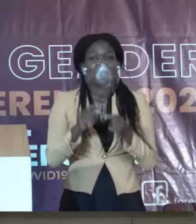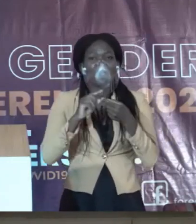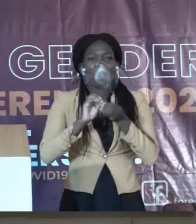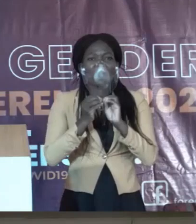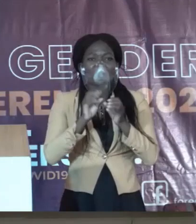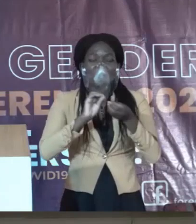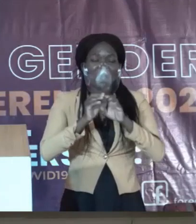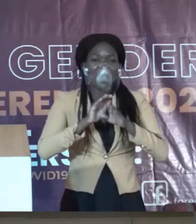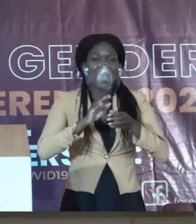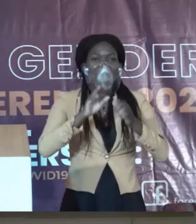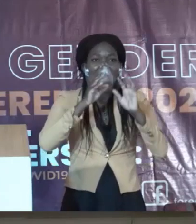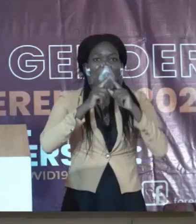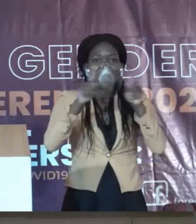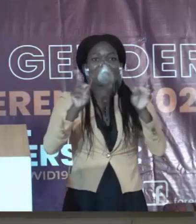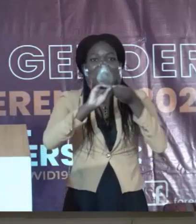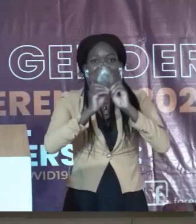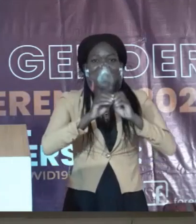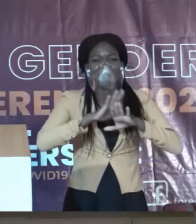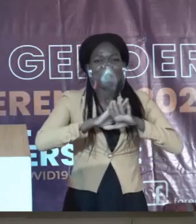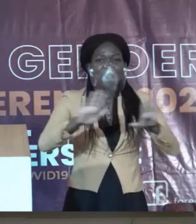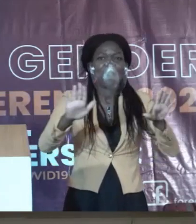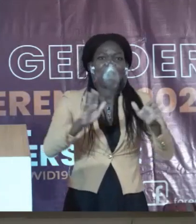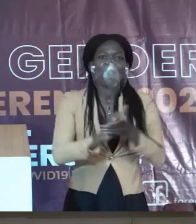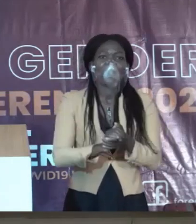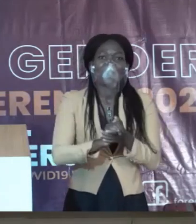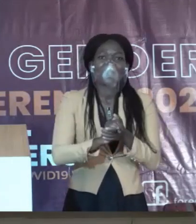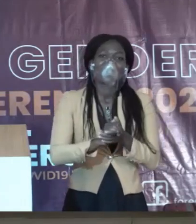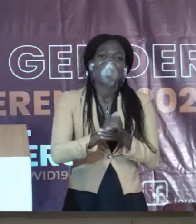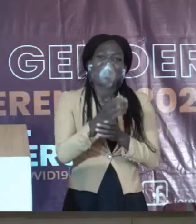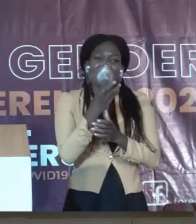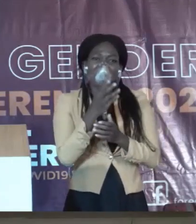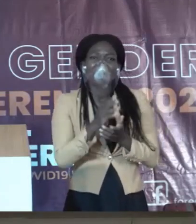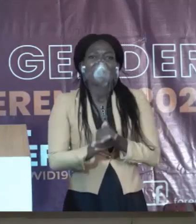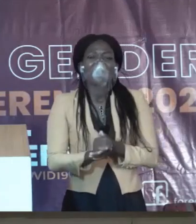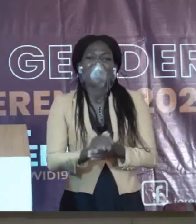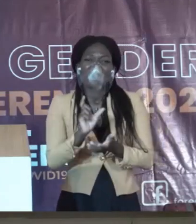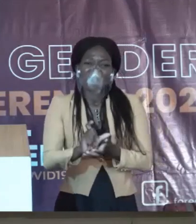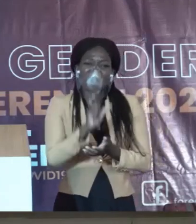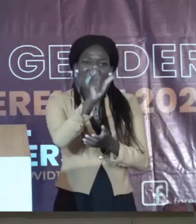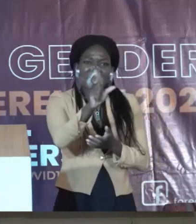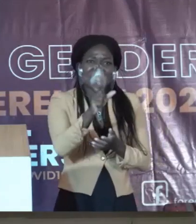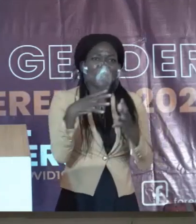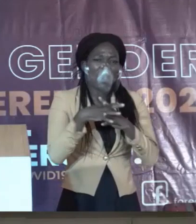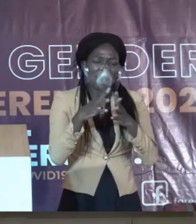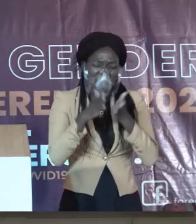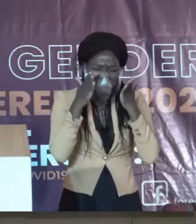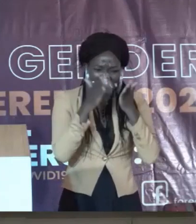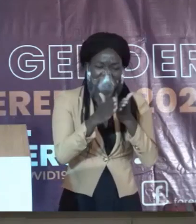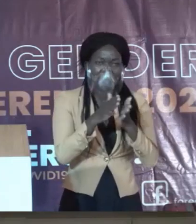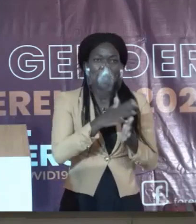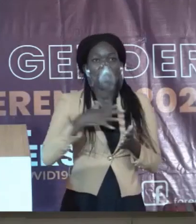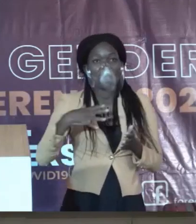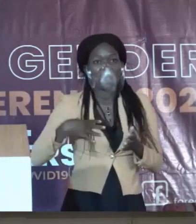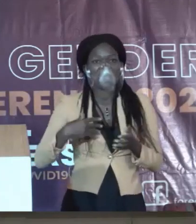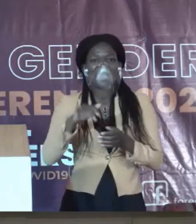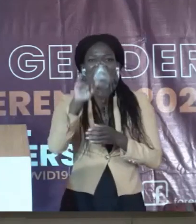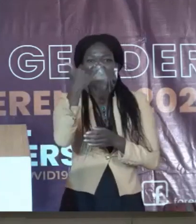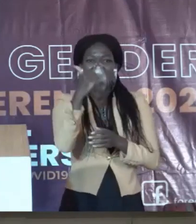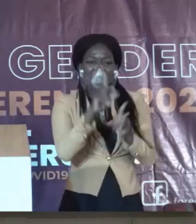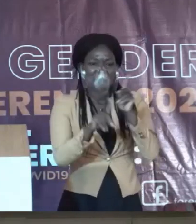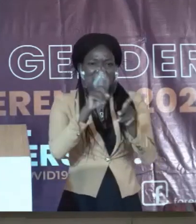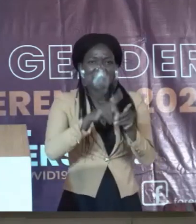of capital into the continent that is looking at women, young people, farmers,